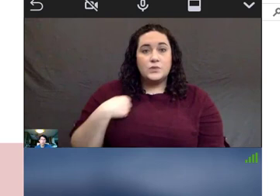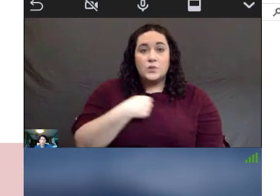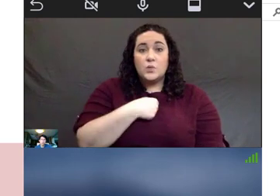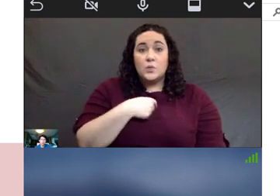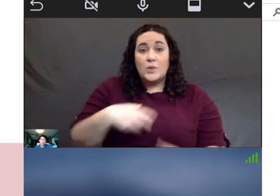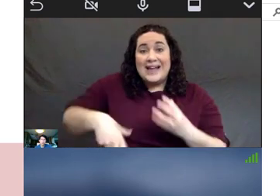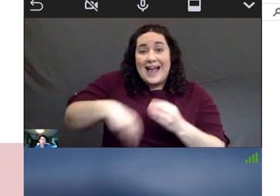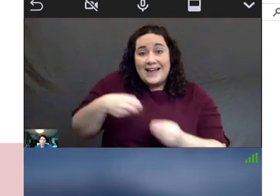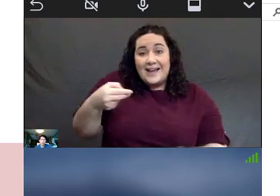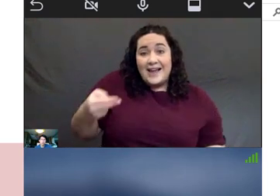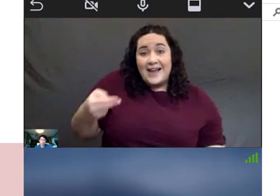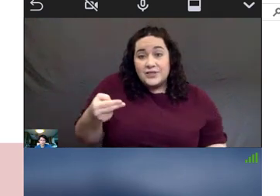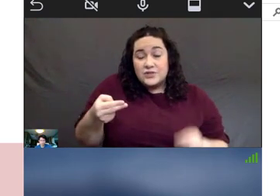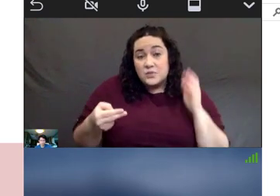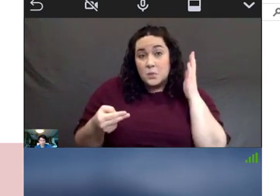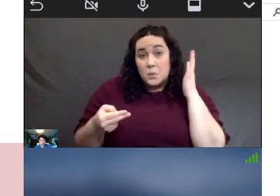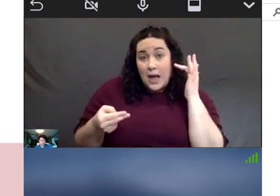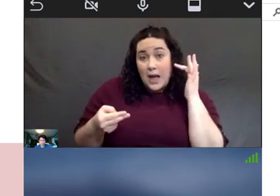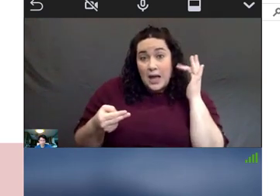layer.